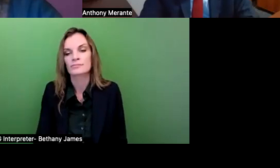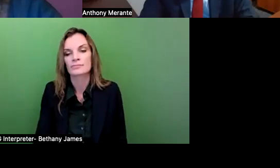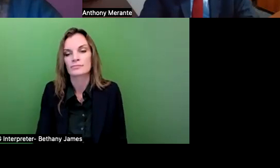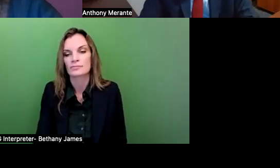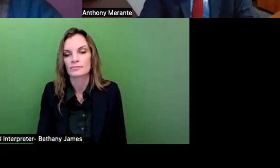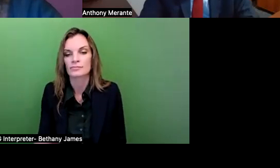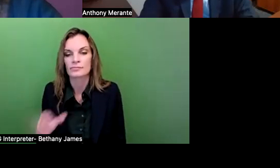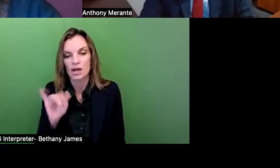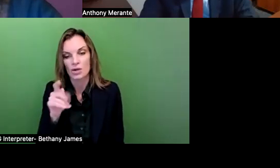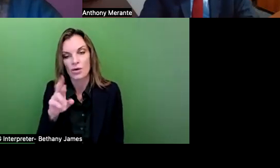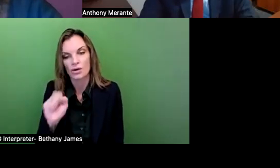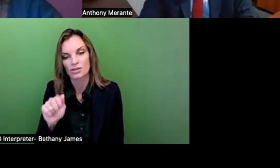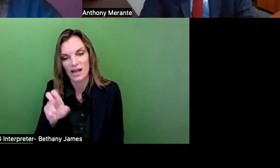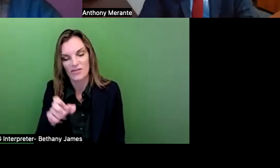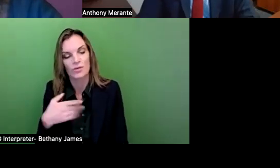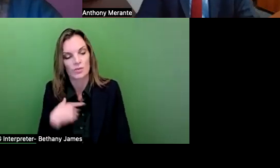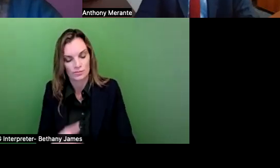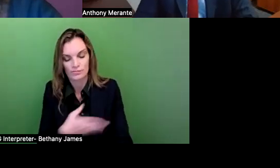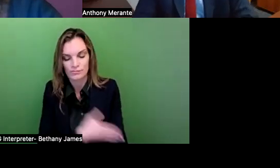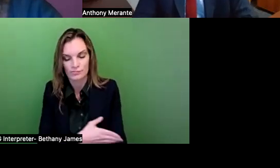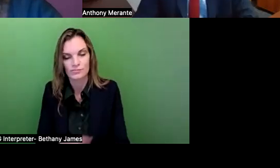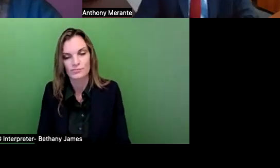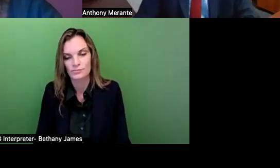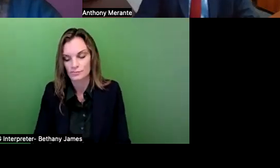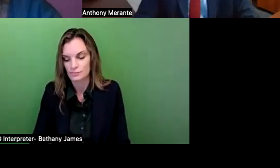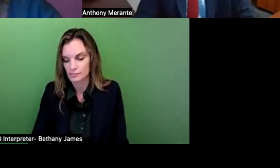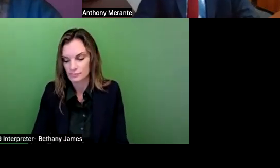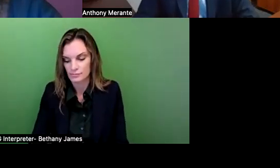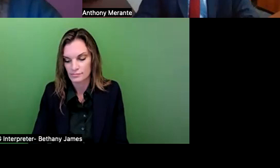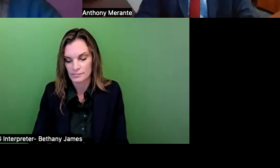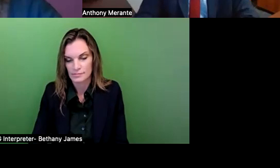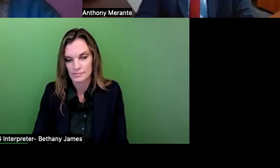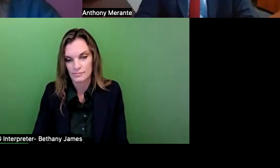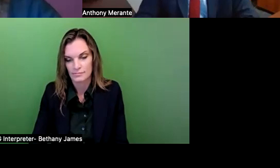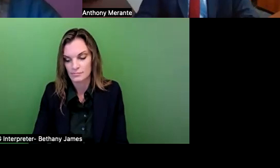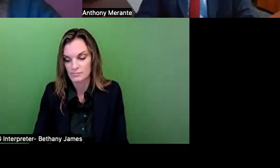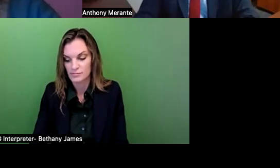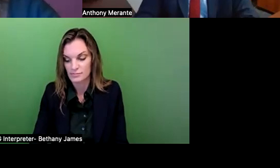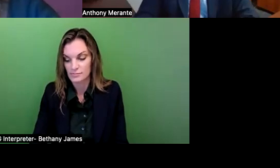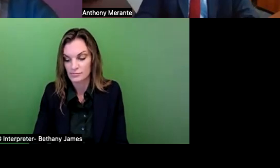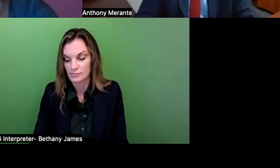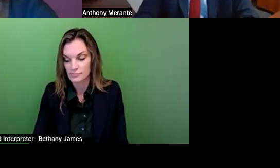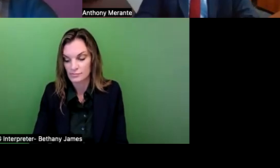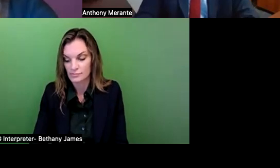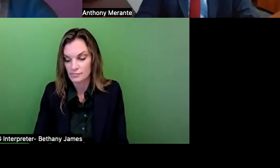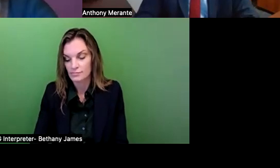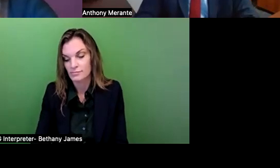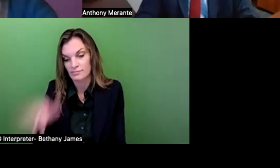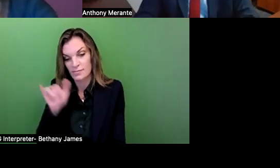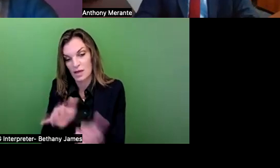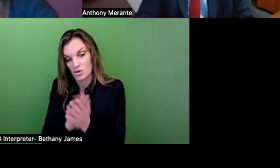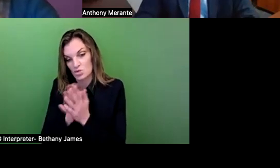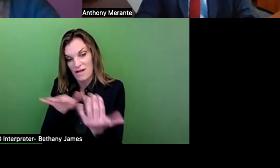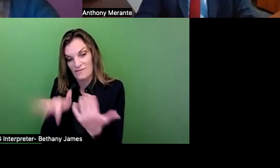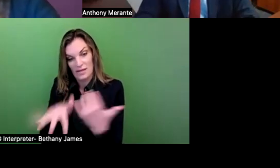Avenue by eliminating the traffic that you would have on one side or the other during the heavy hours